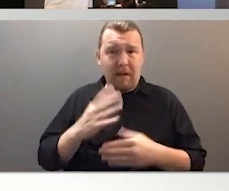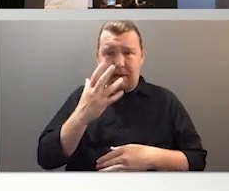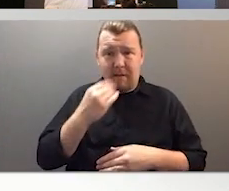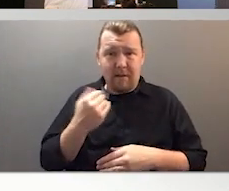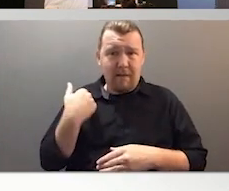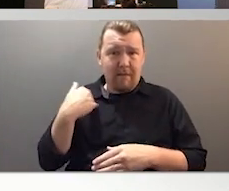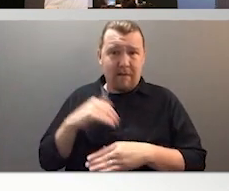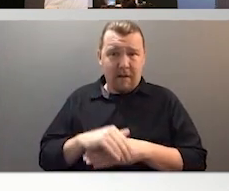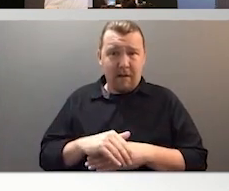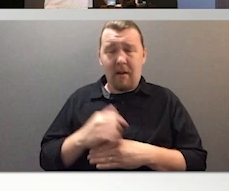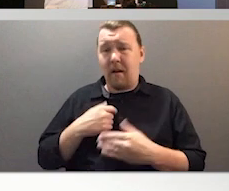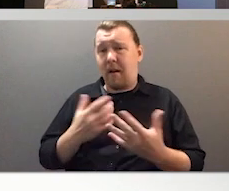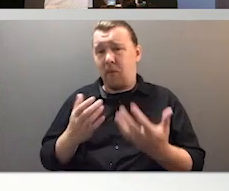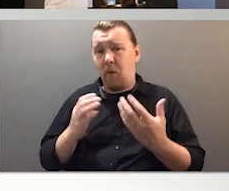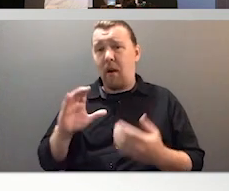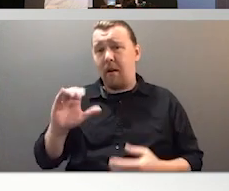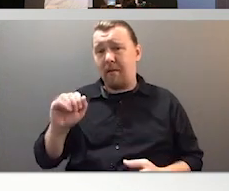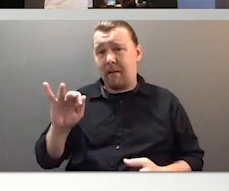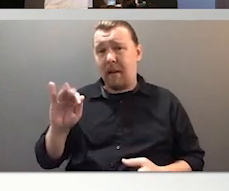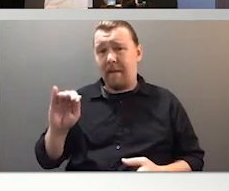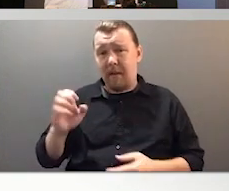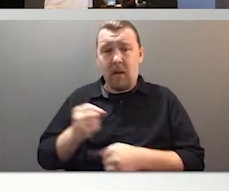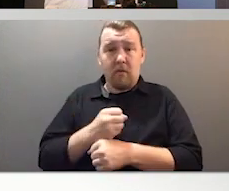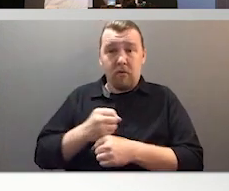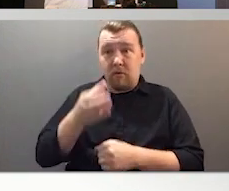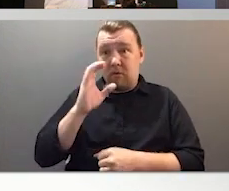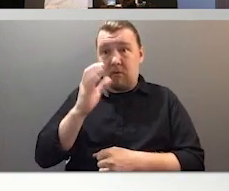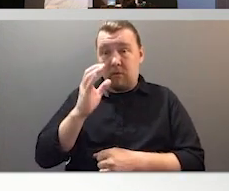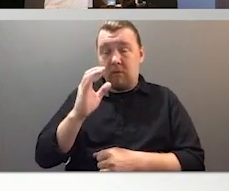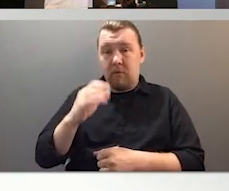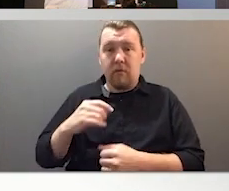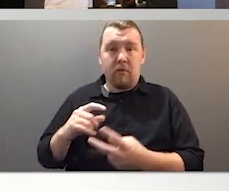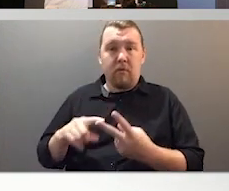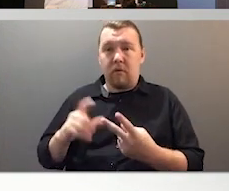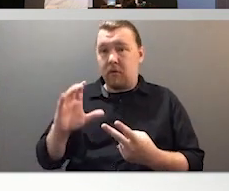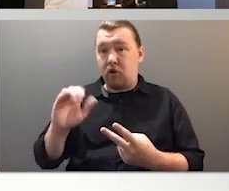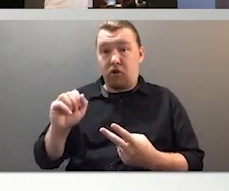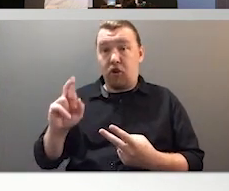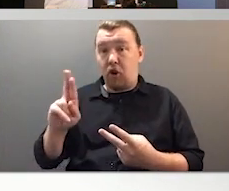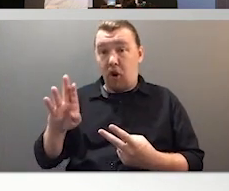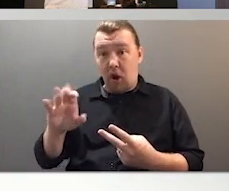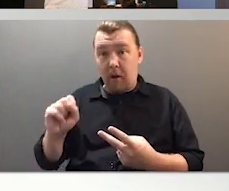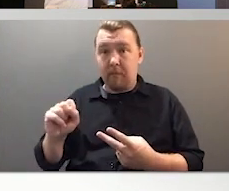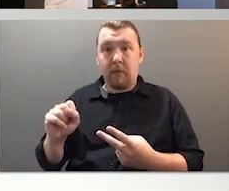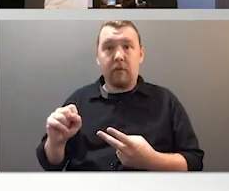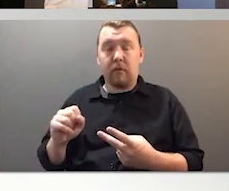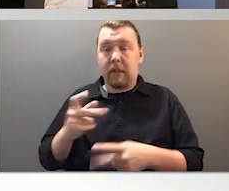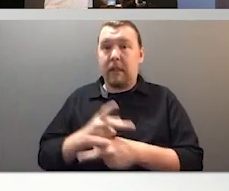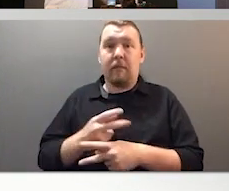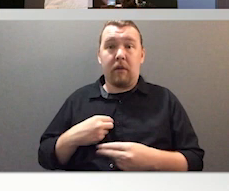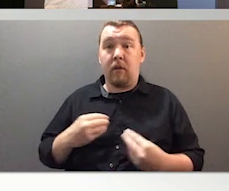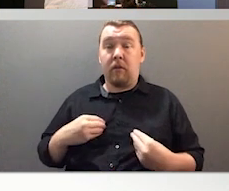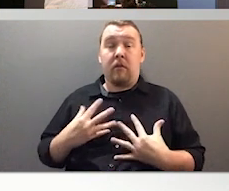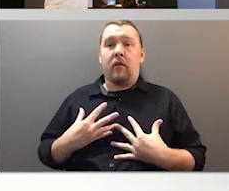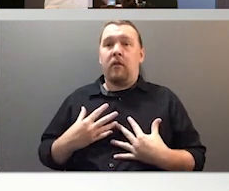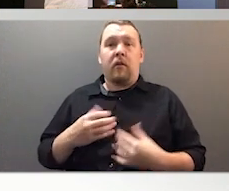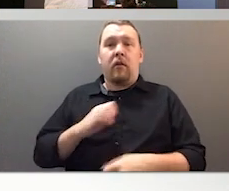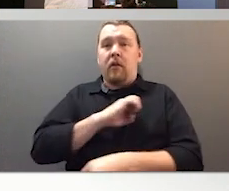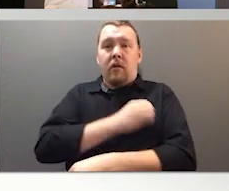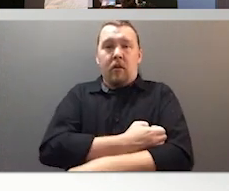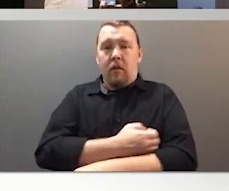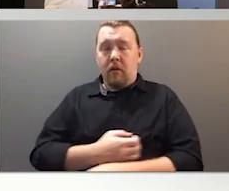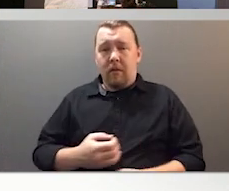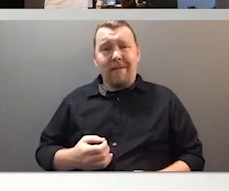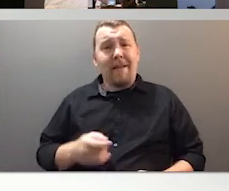caffeine. We want carbs. We want things that are going to keep us going. They're no different, and when they don't